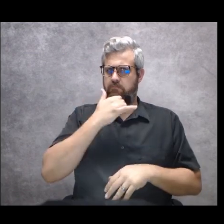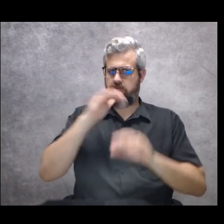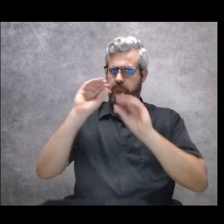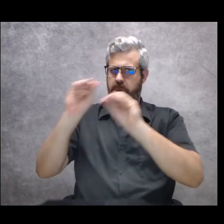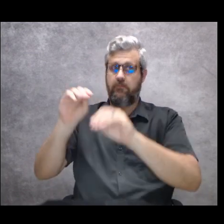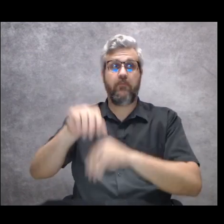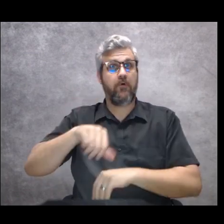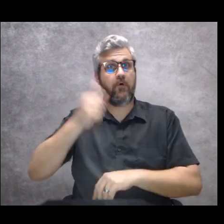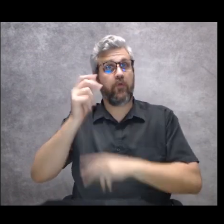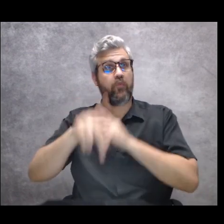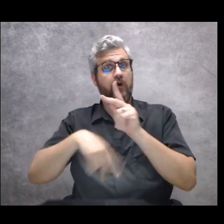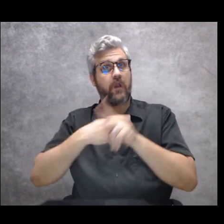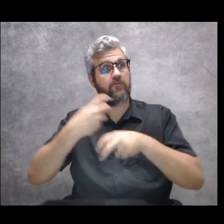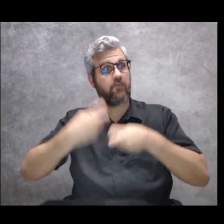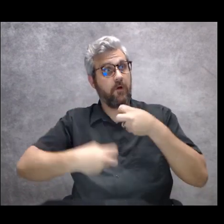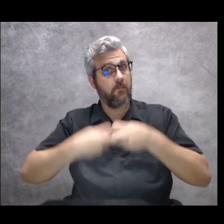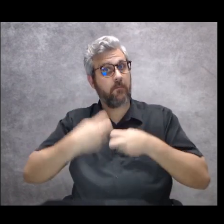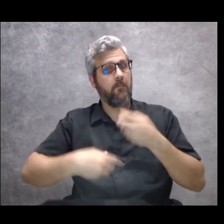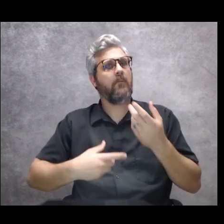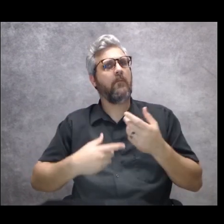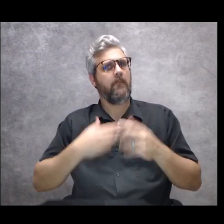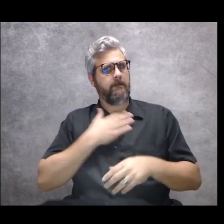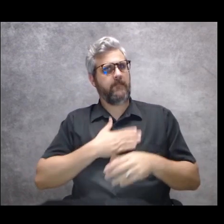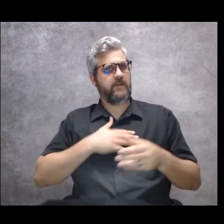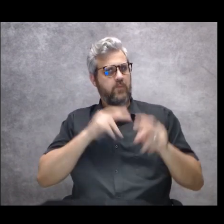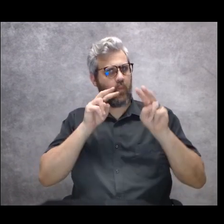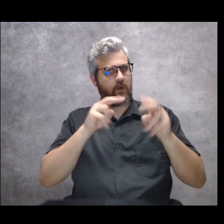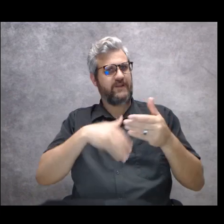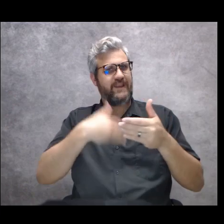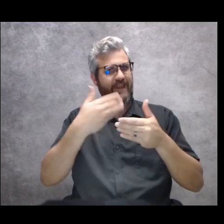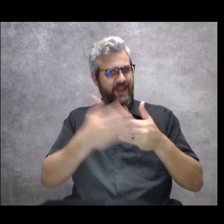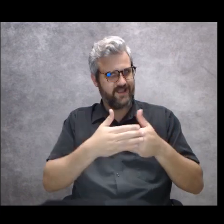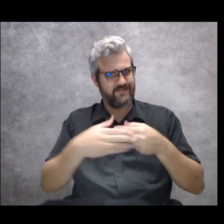discrepancies, please see the next troubleshooting slides.